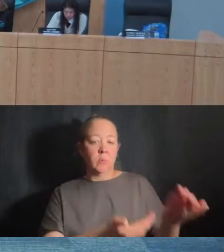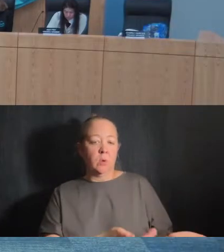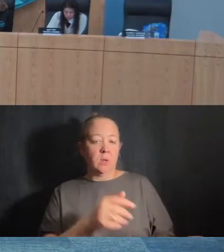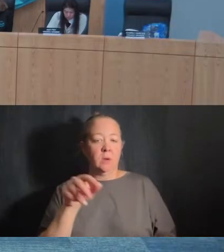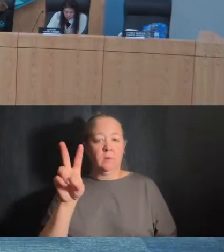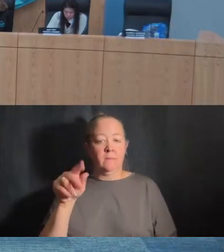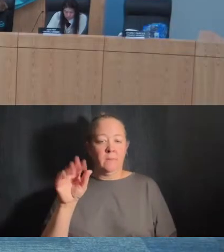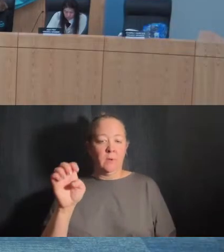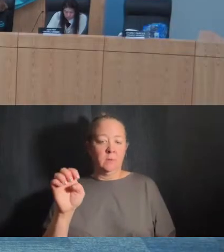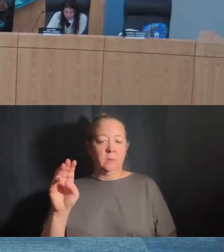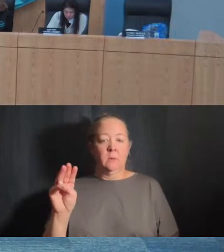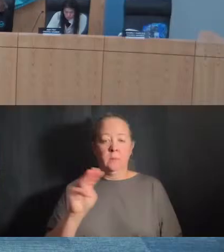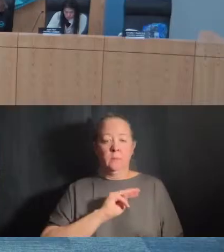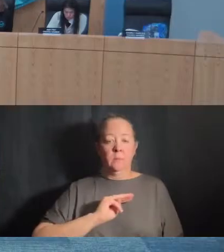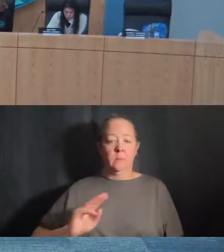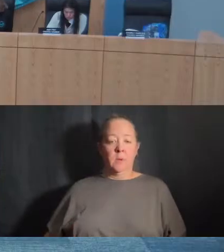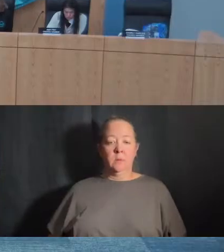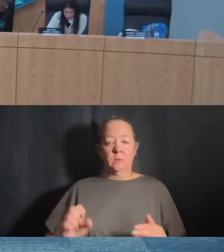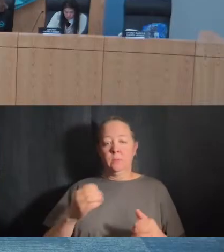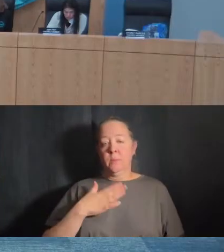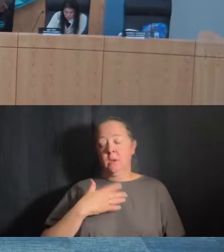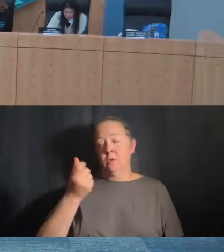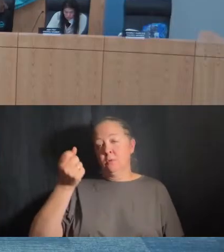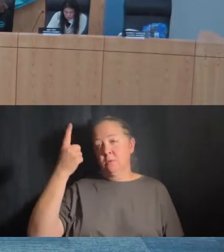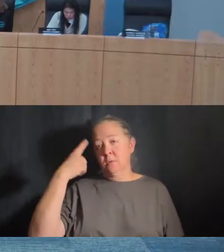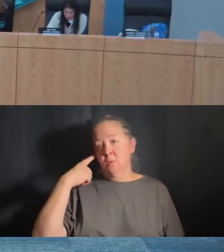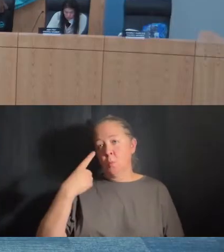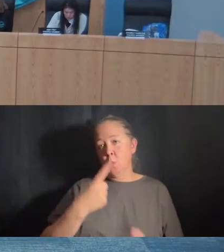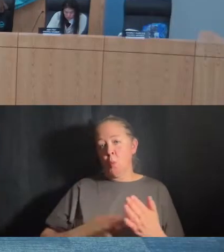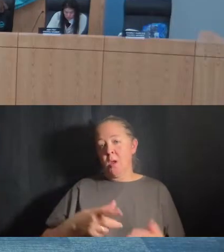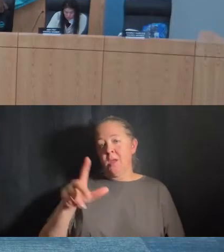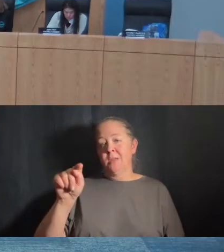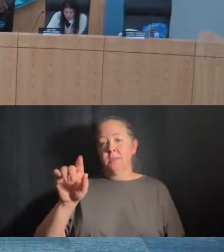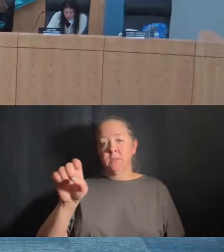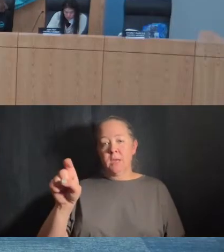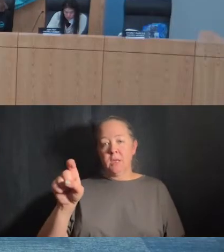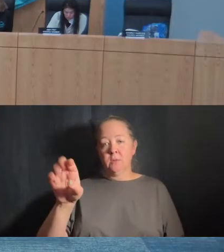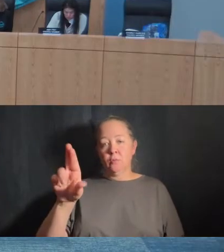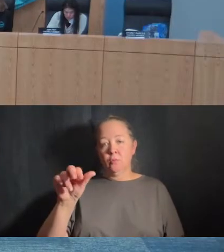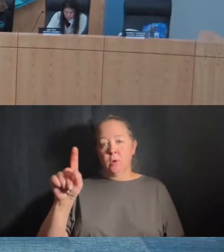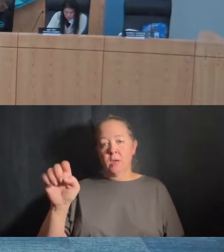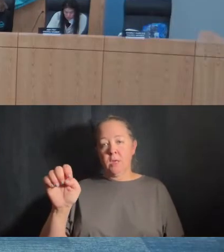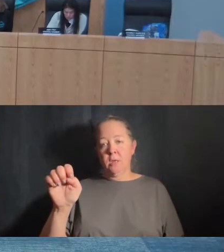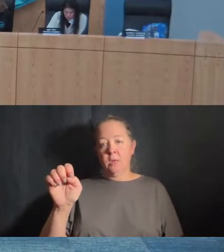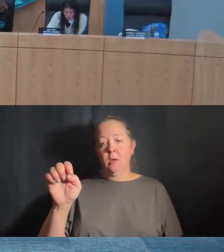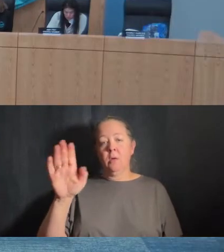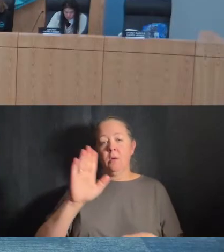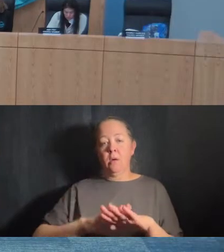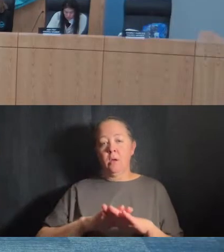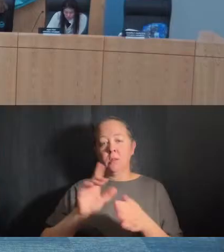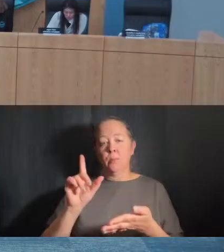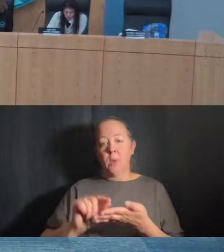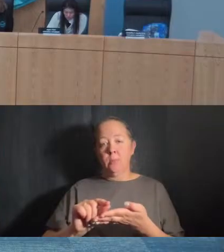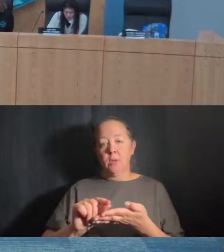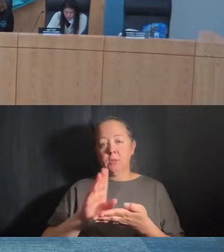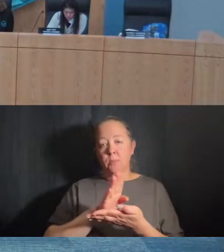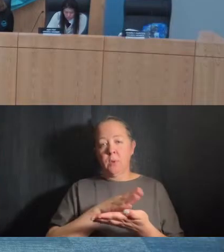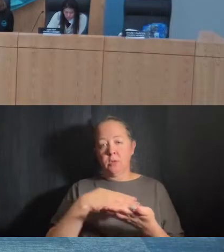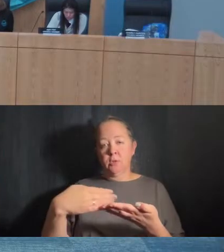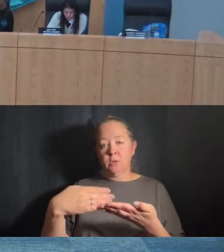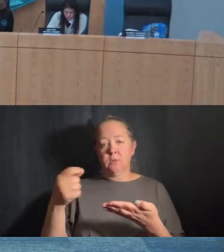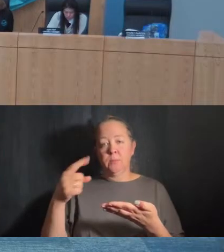to vote on what the tax rate will be on the published budget, because we need to publish a budget in order to have a first